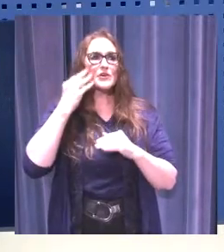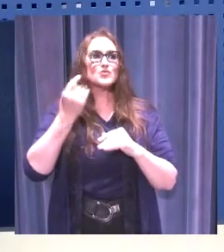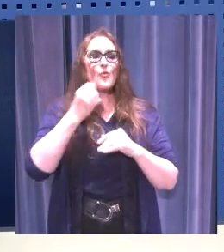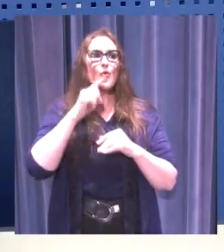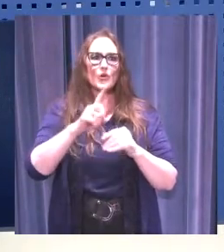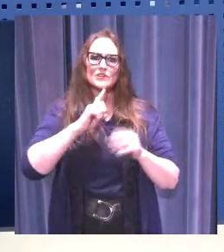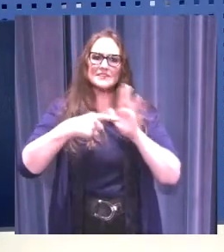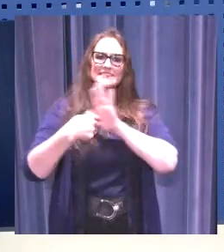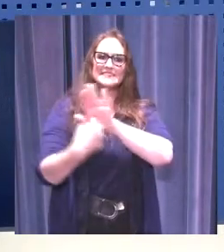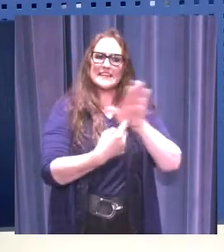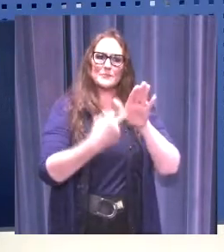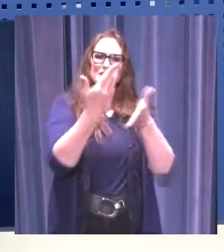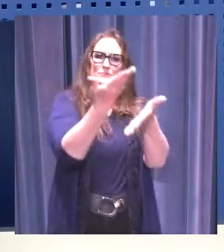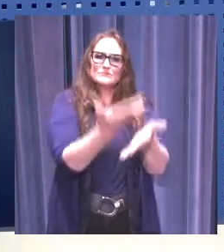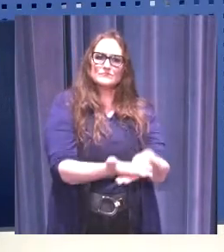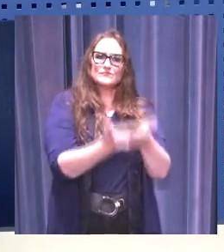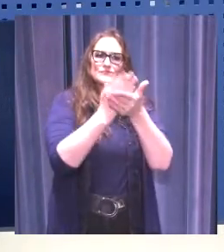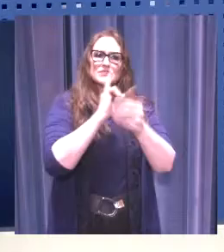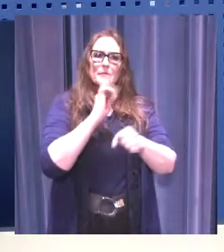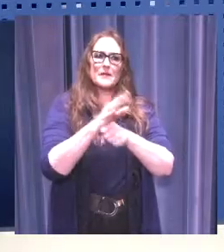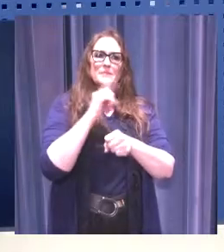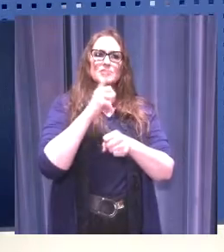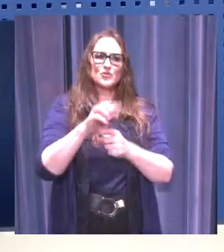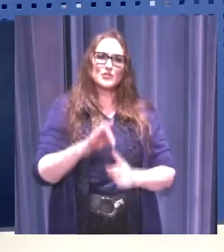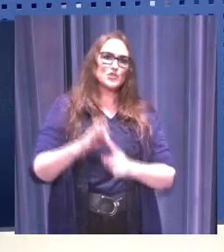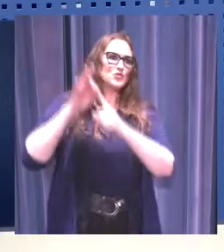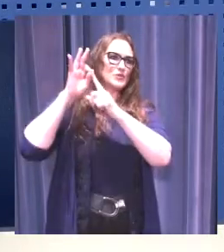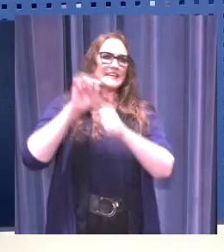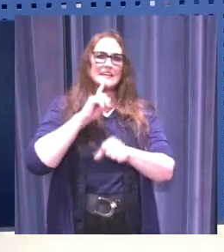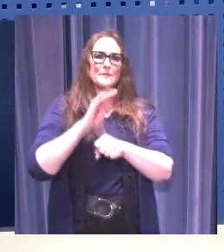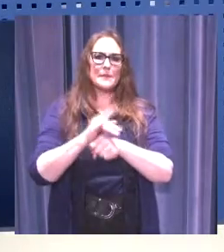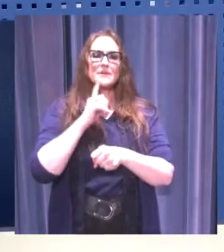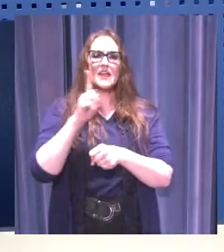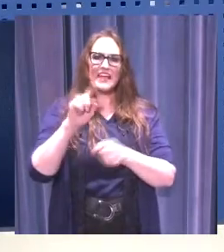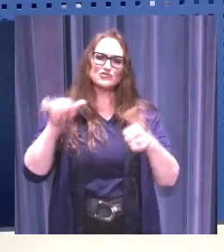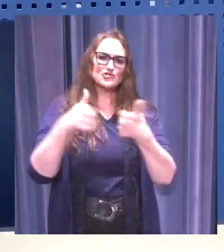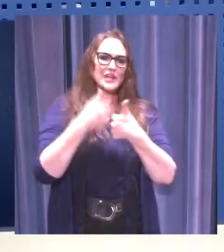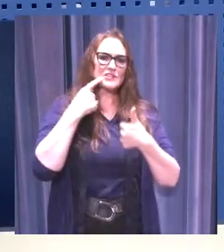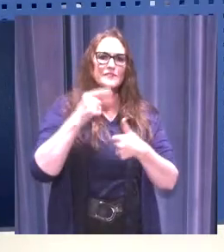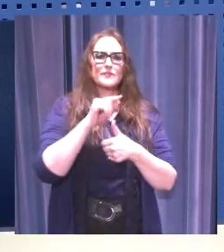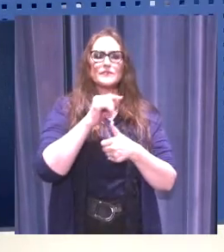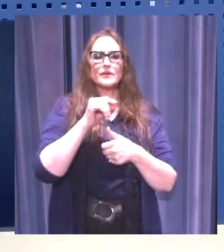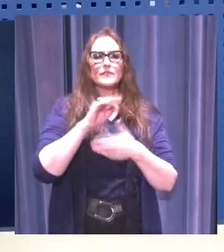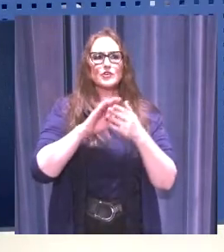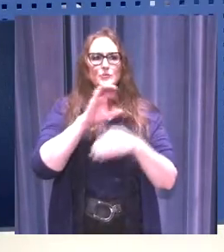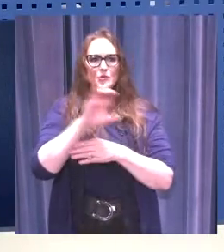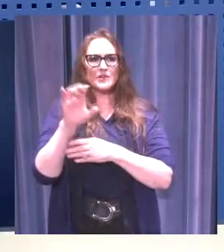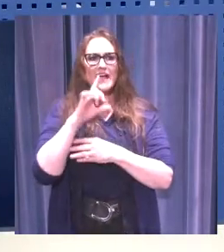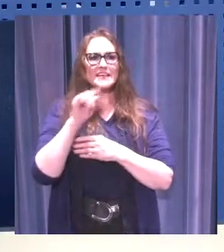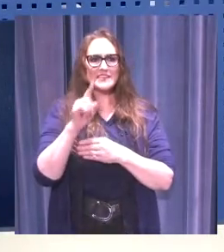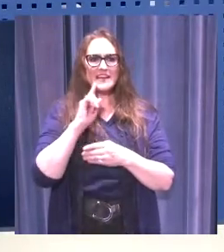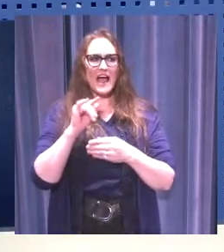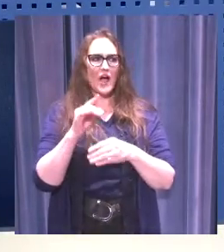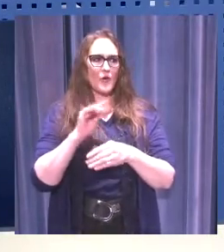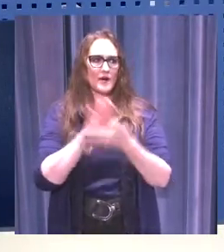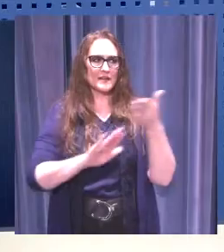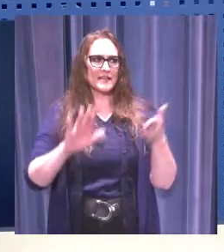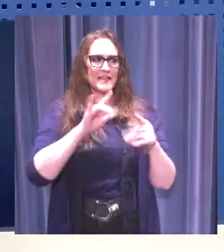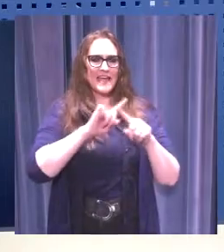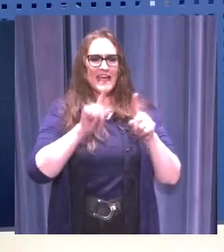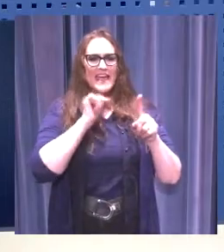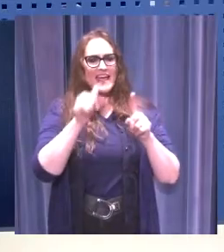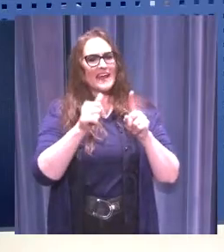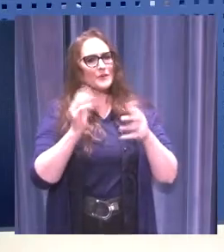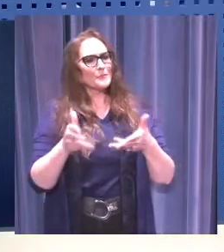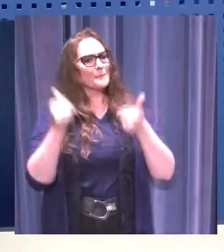to the unique mission and challenges of community colleges and our institution. This appointment raises significant questions regarding her ability